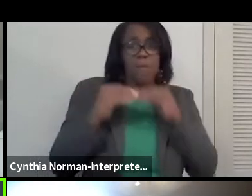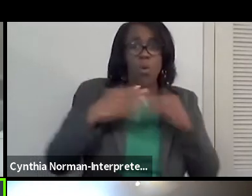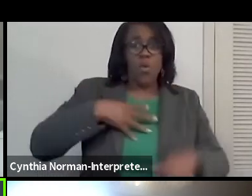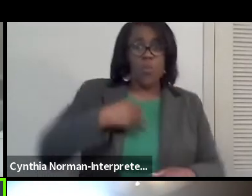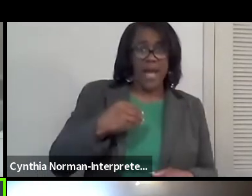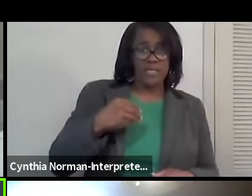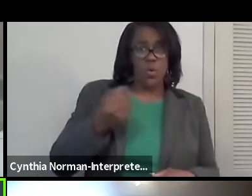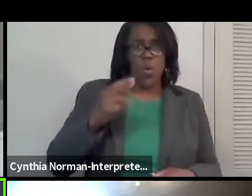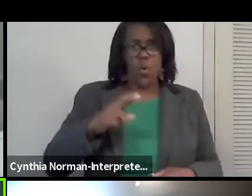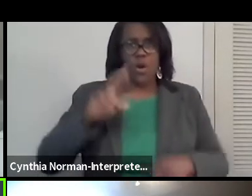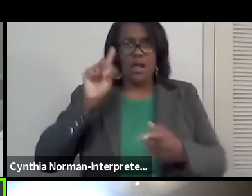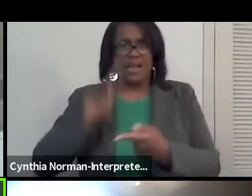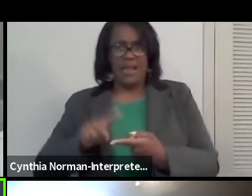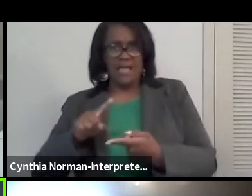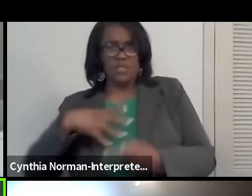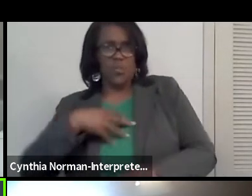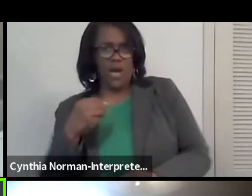Did you find that?